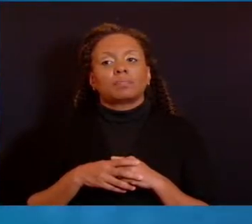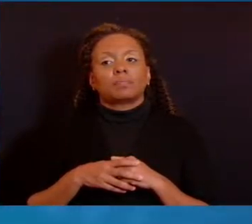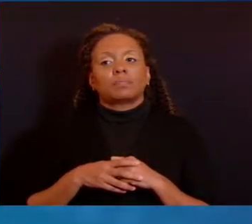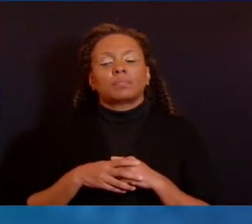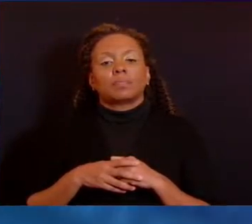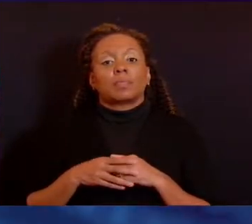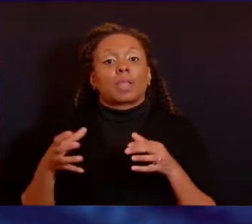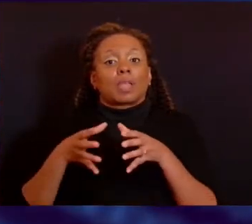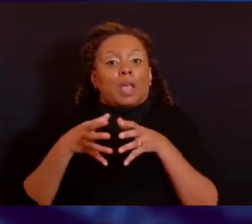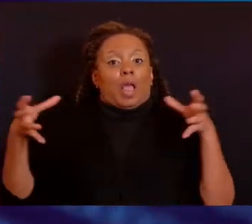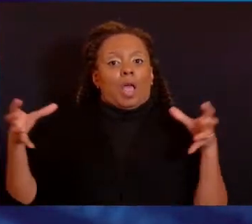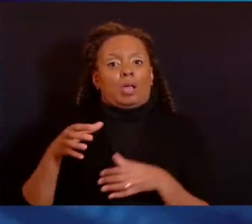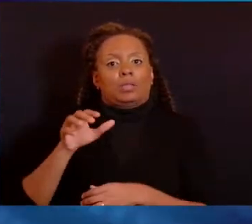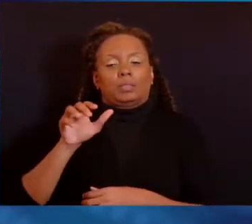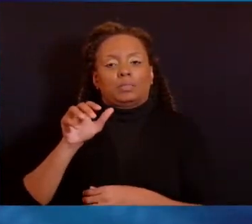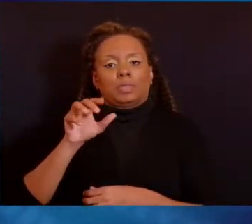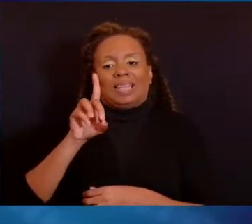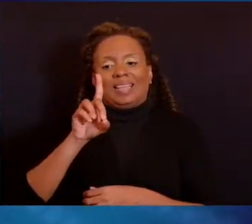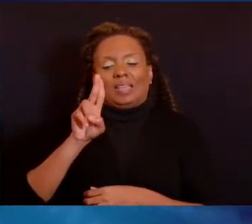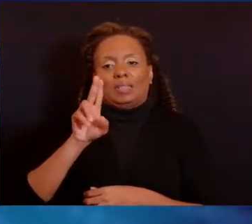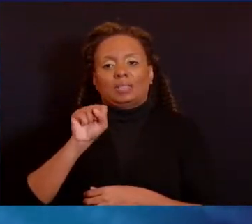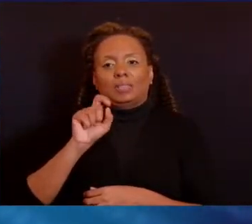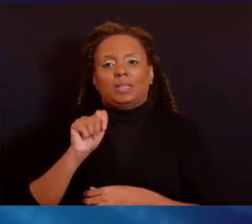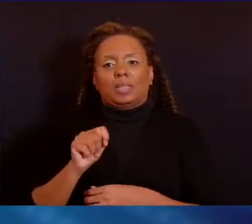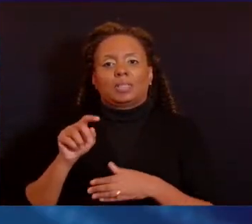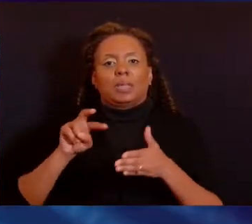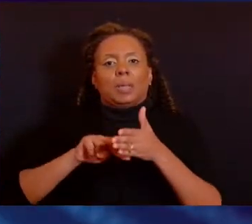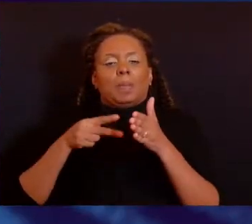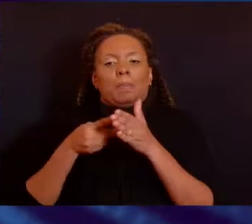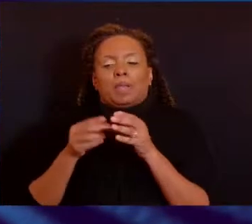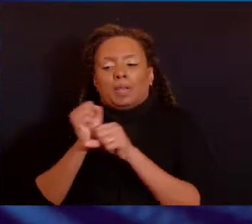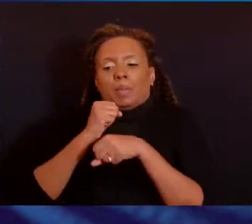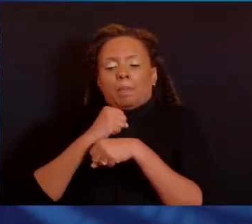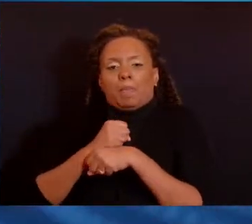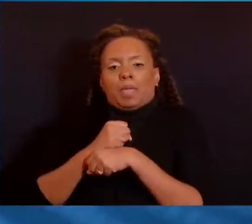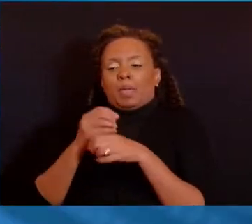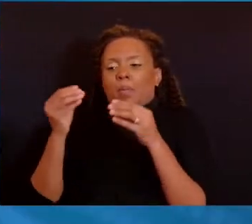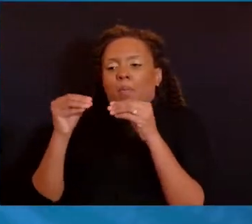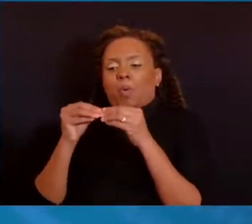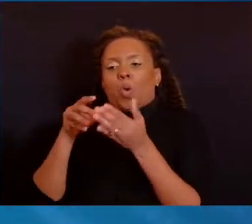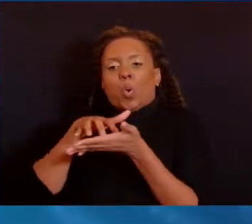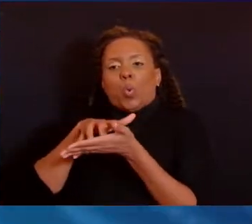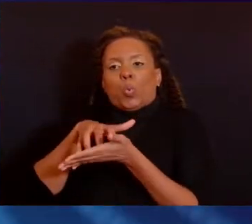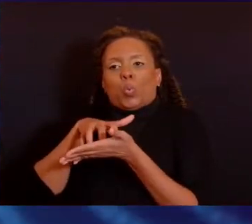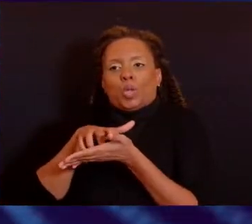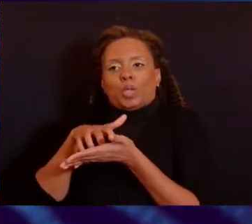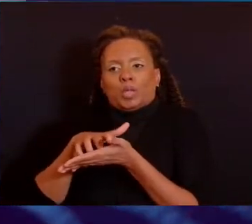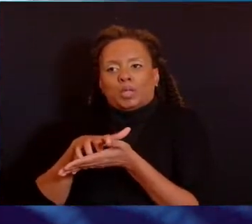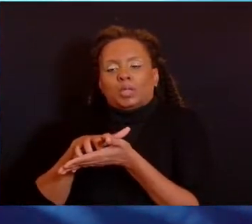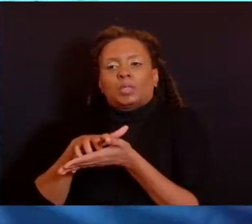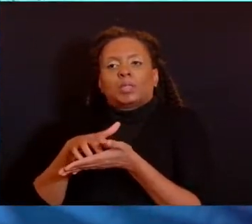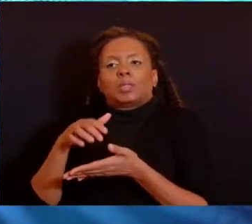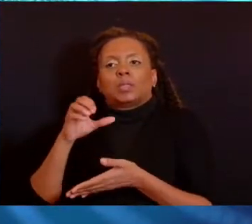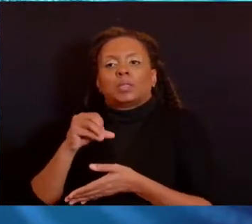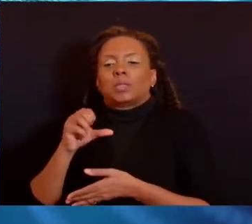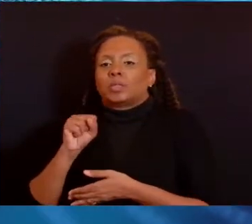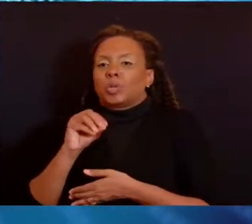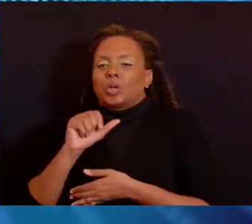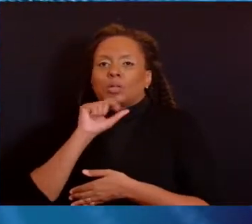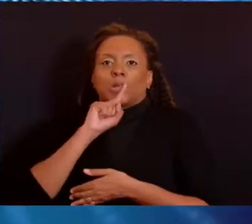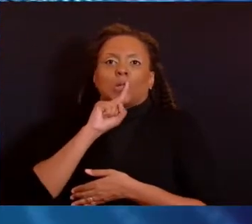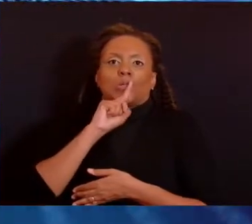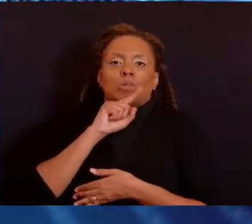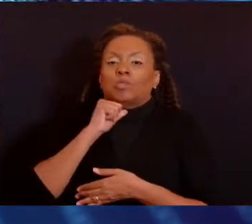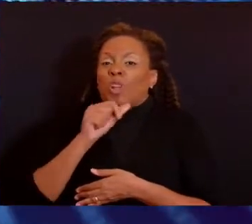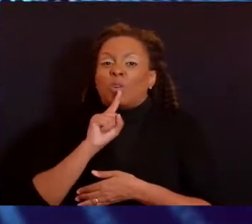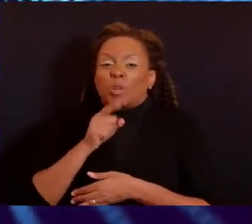convective systems. But the dust itself was behind the system, not embedded within it. So it wasn't actually playing a significant role at all within that